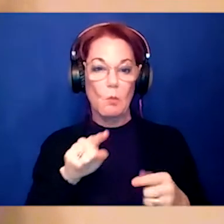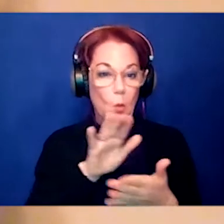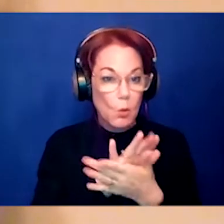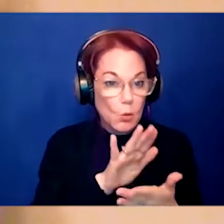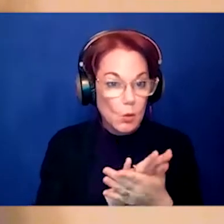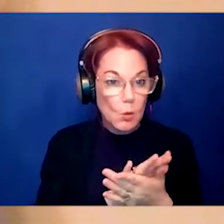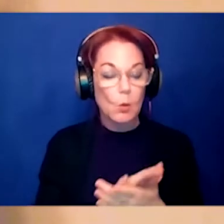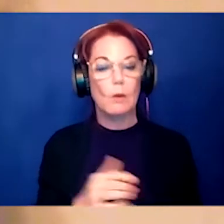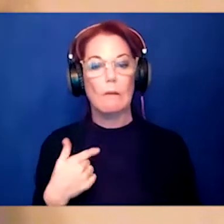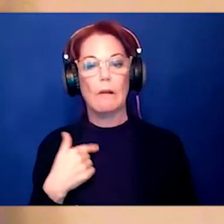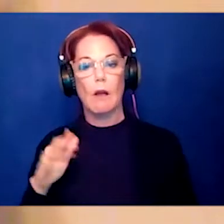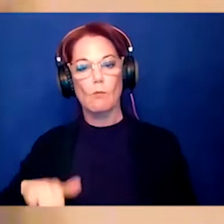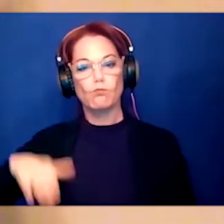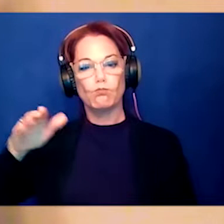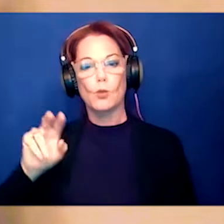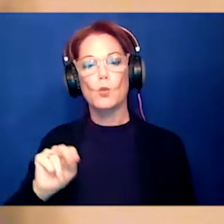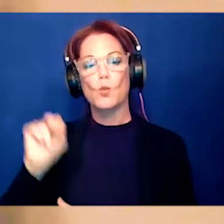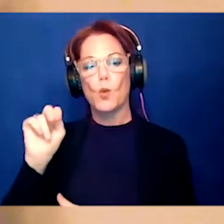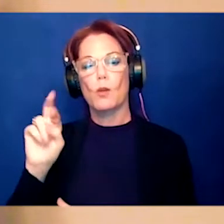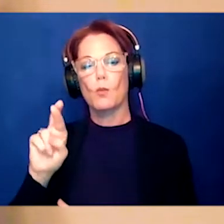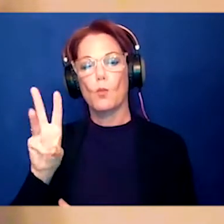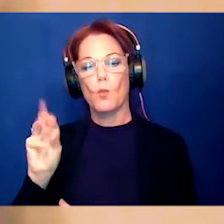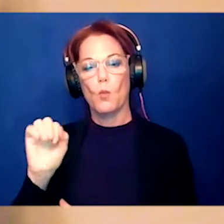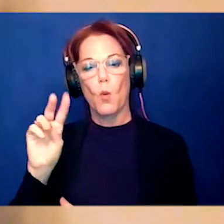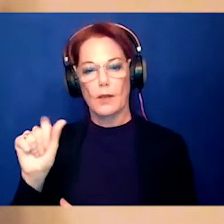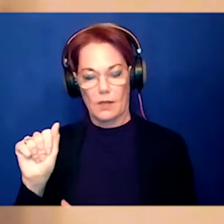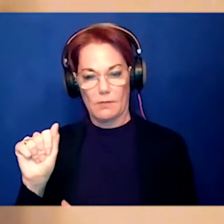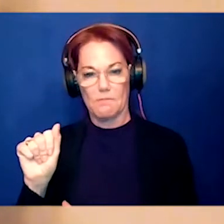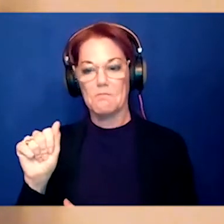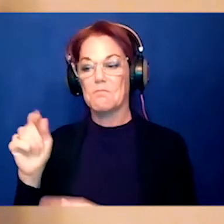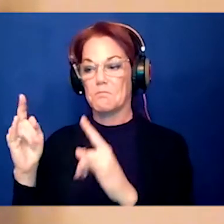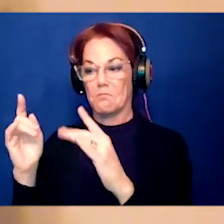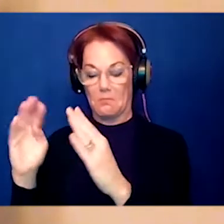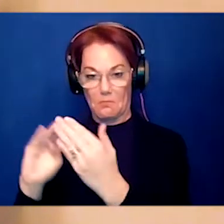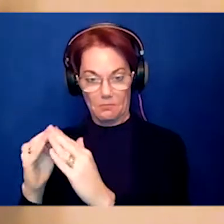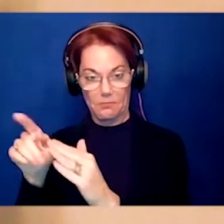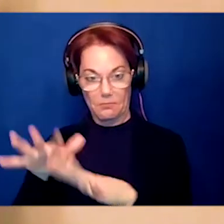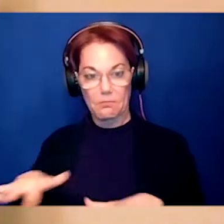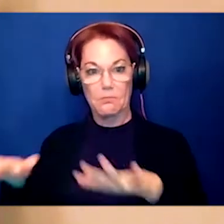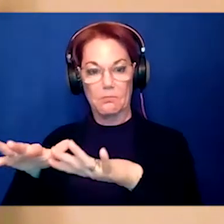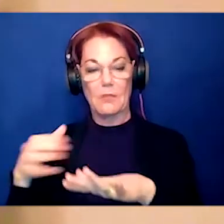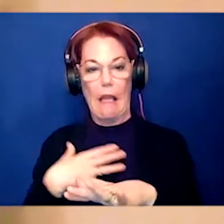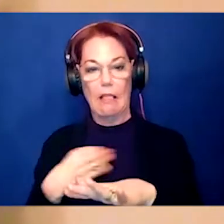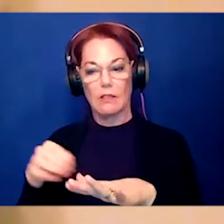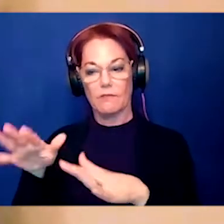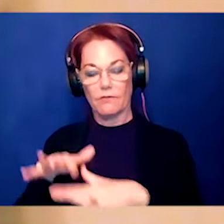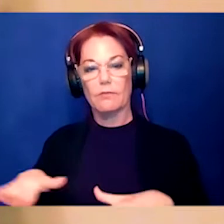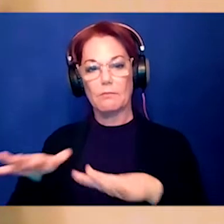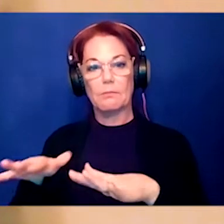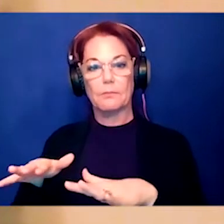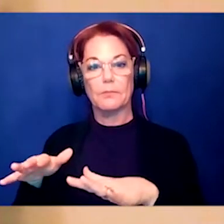is located in northern province of Rwanda. In Gihembe, I lived in a white UN